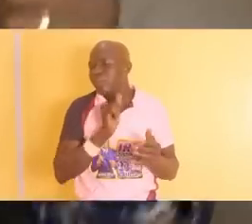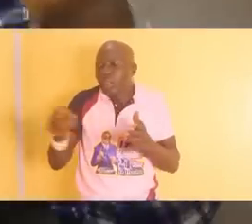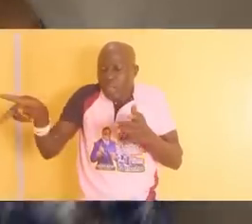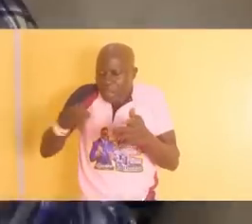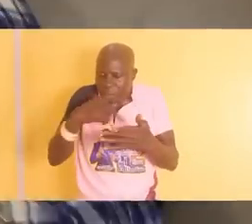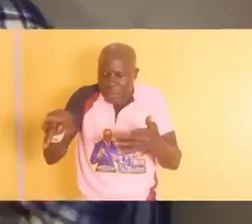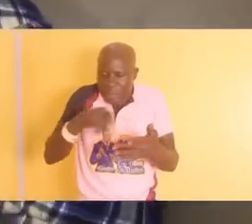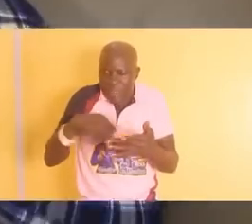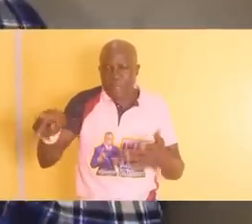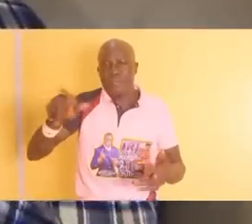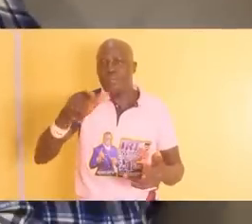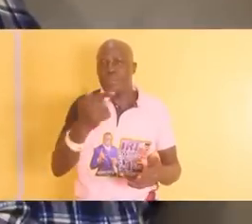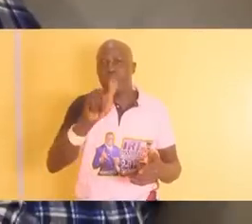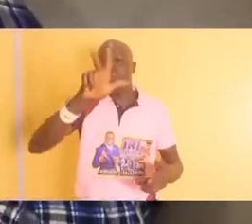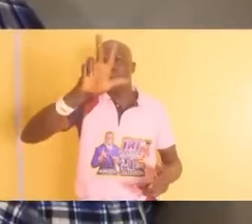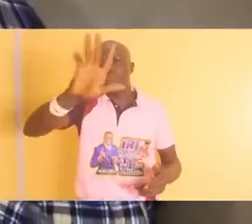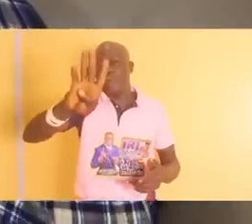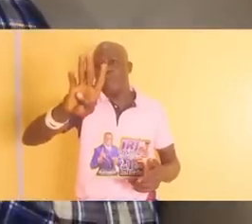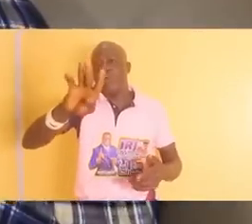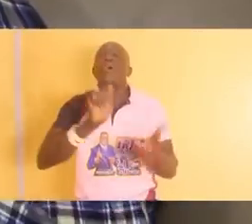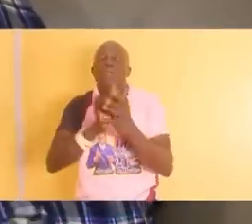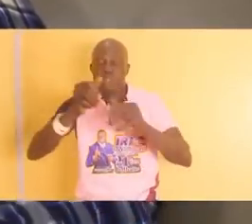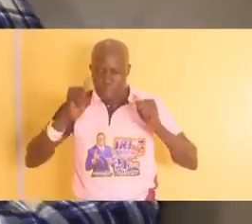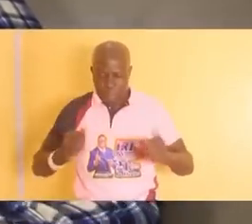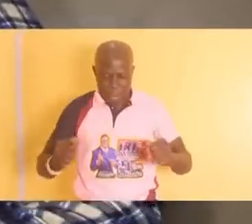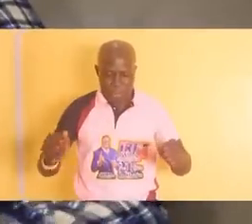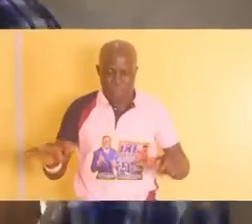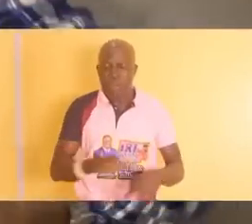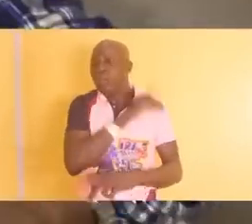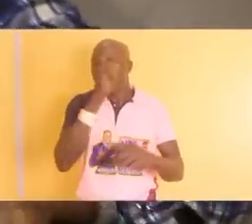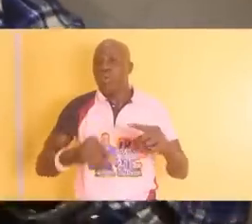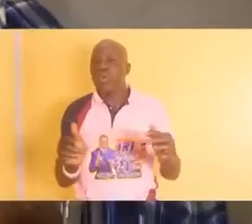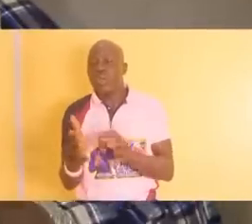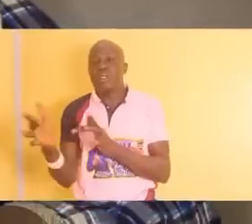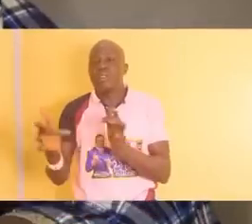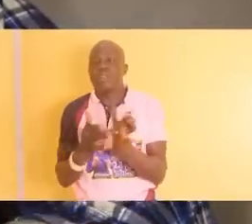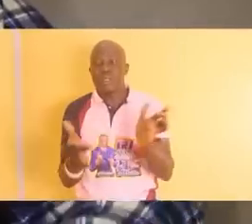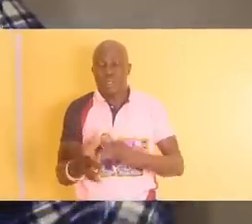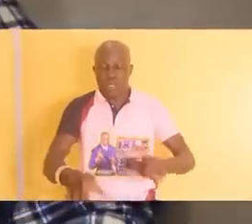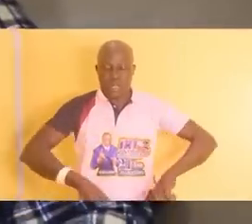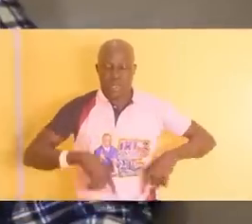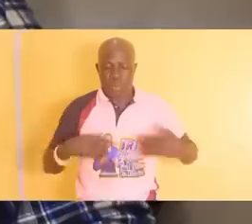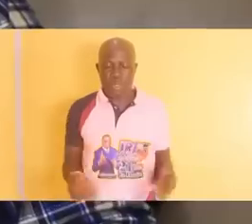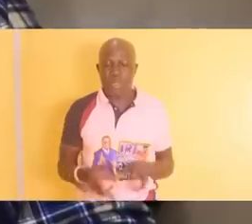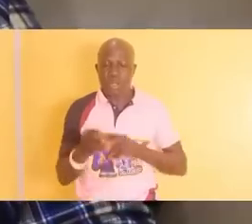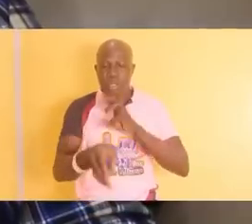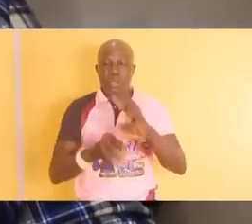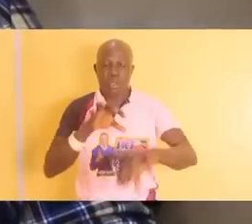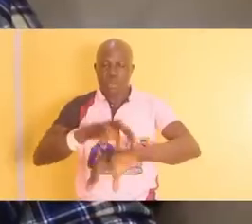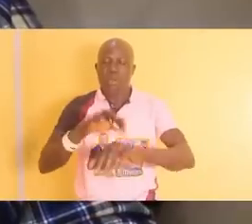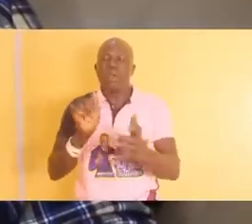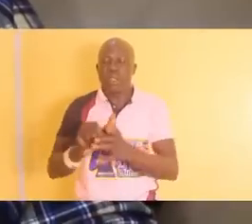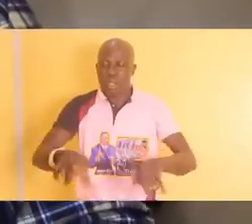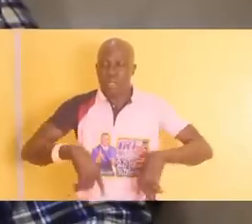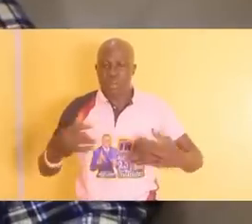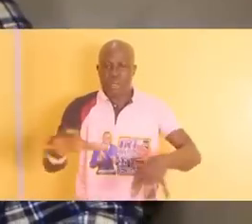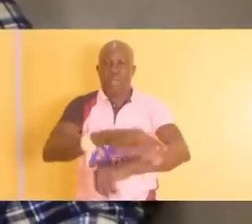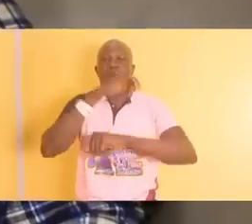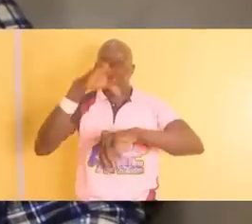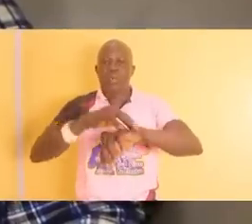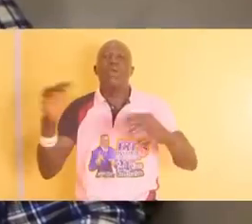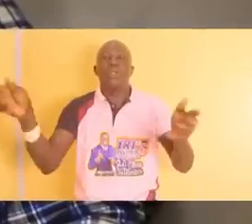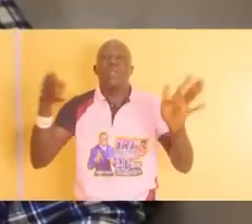yes, Psalm 24 is one of the powerful signs. When Jesus Christ was in hell, he conquered the